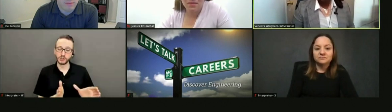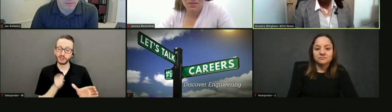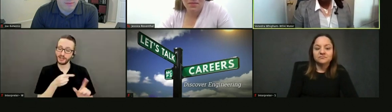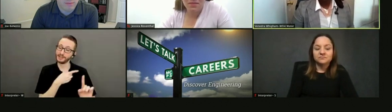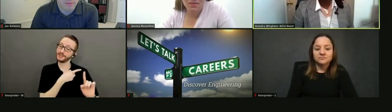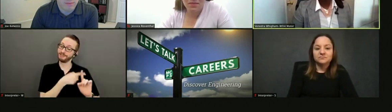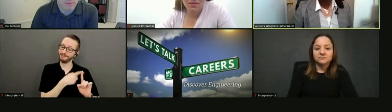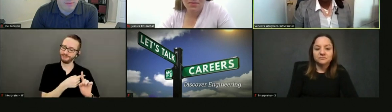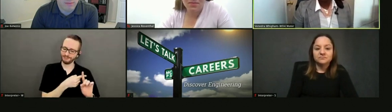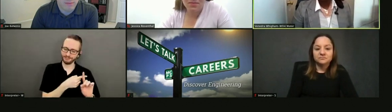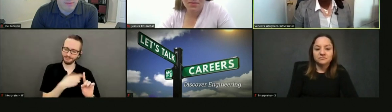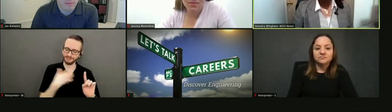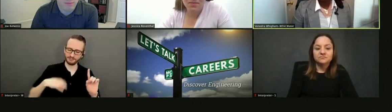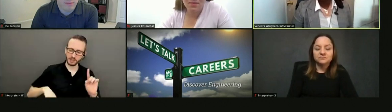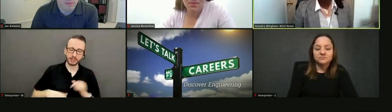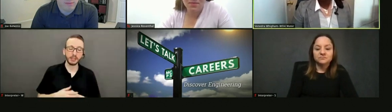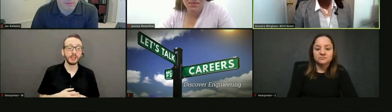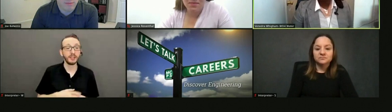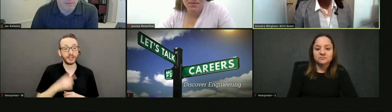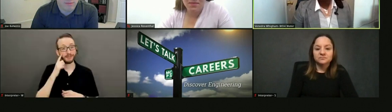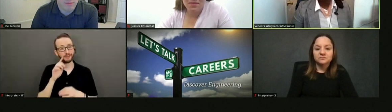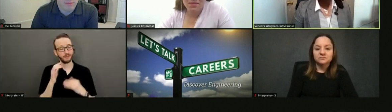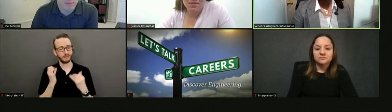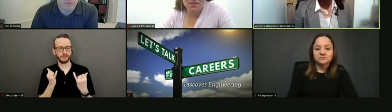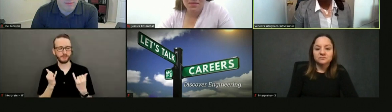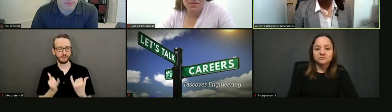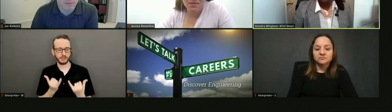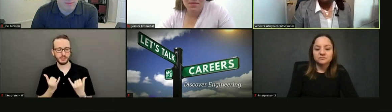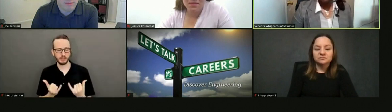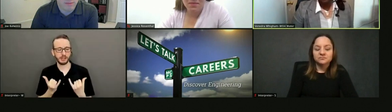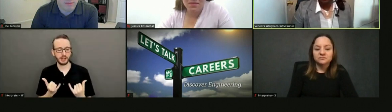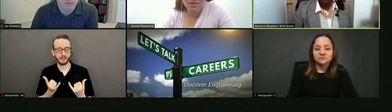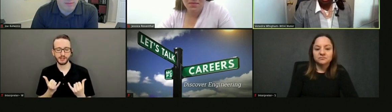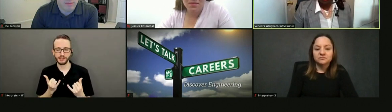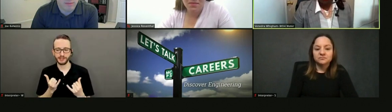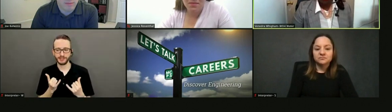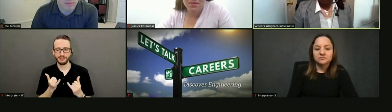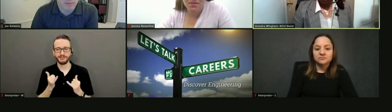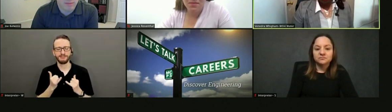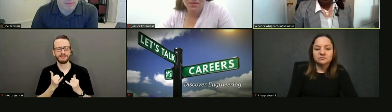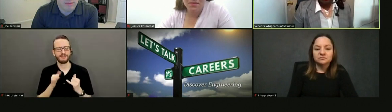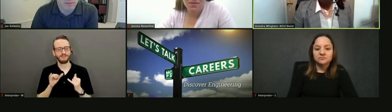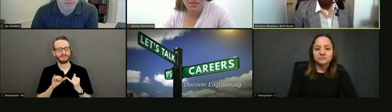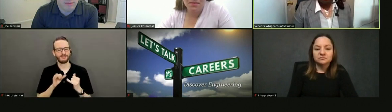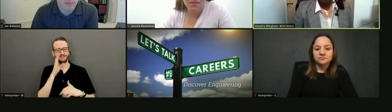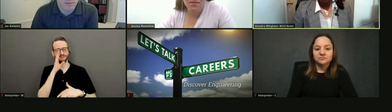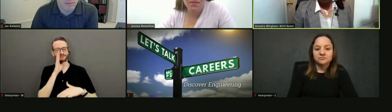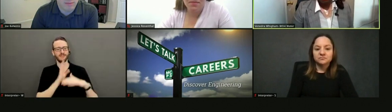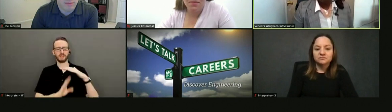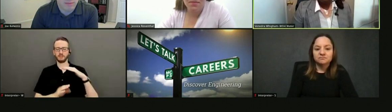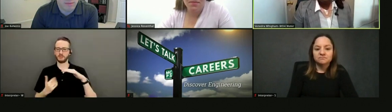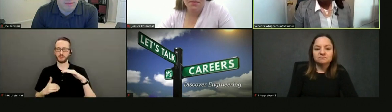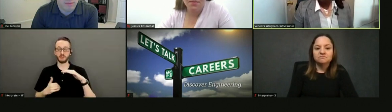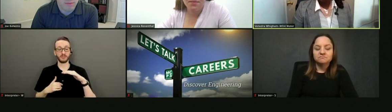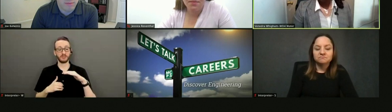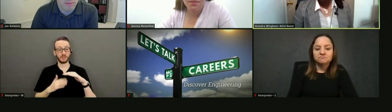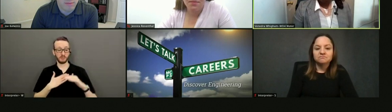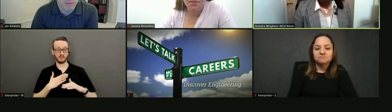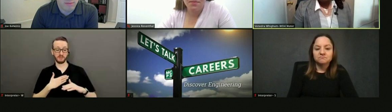plus. And I think for now, for me, it's definitely humbling to know the impact that you're